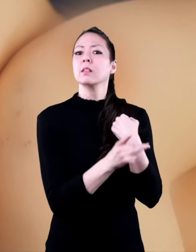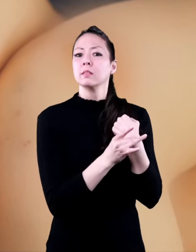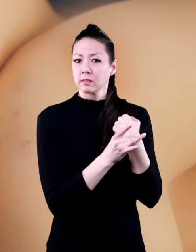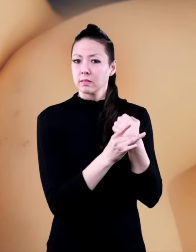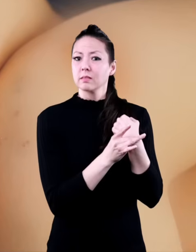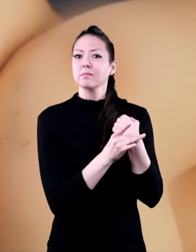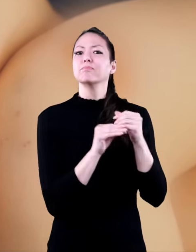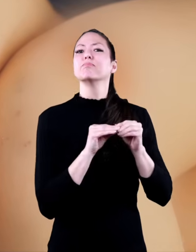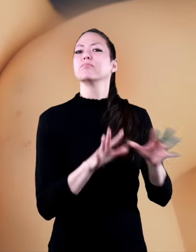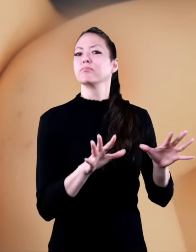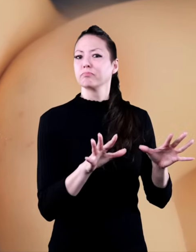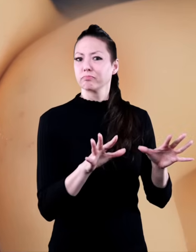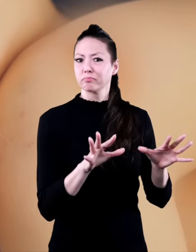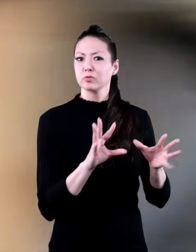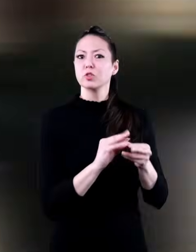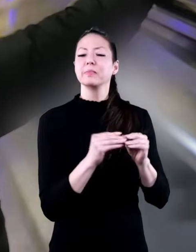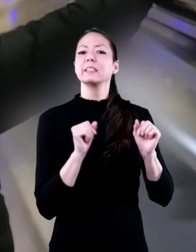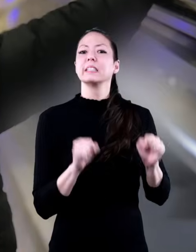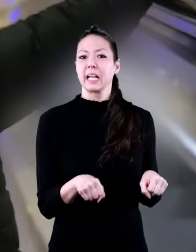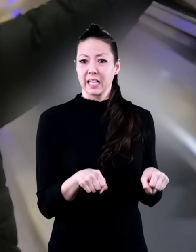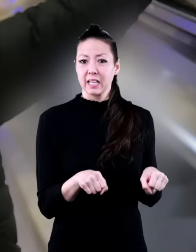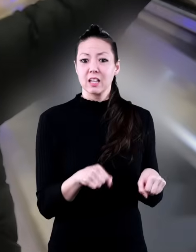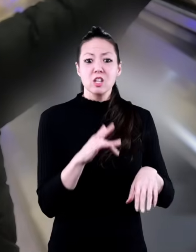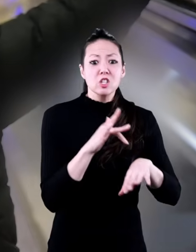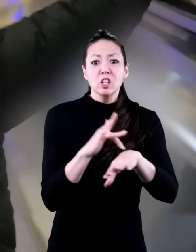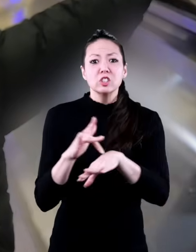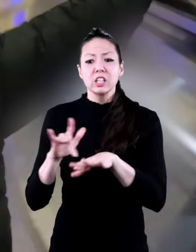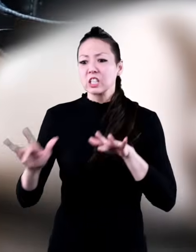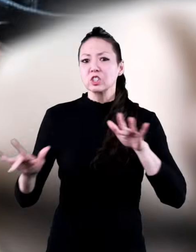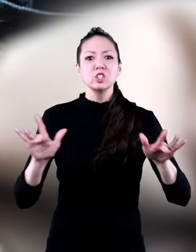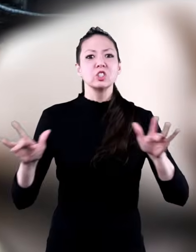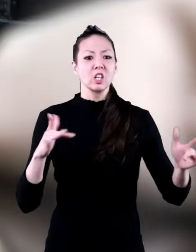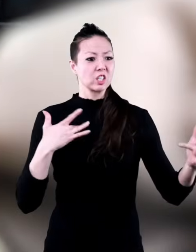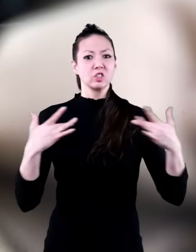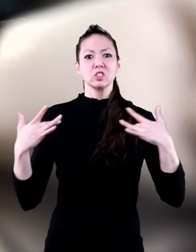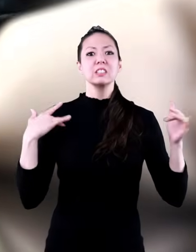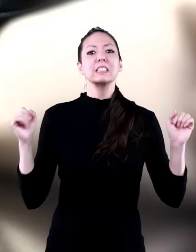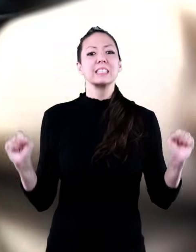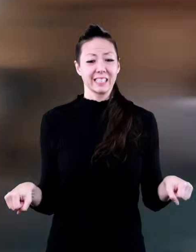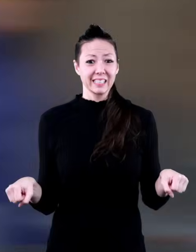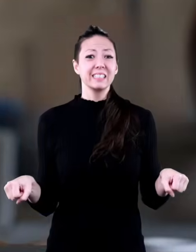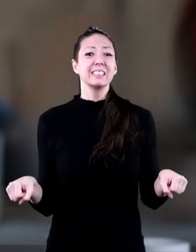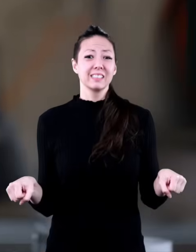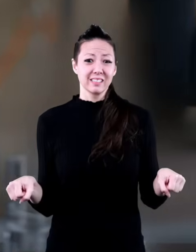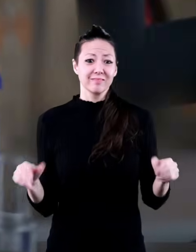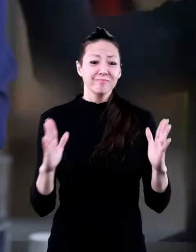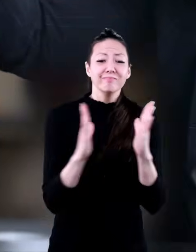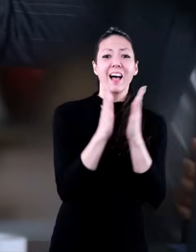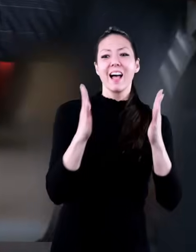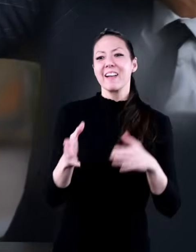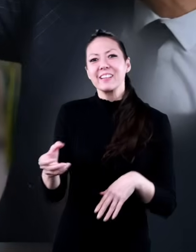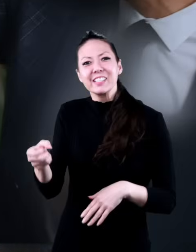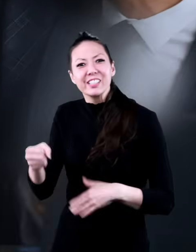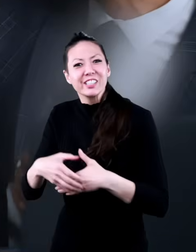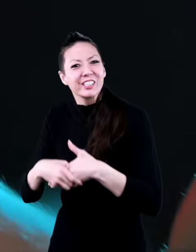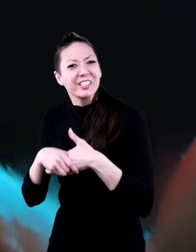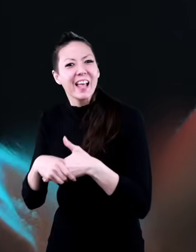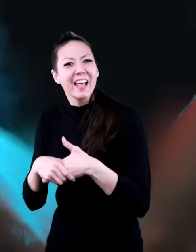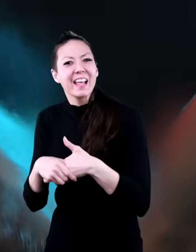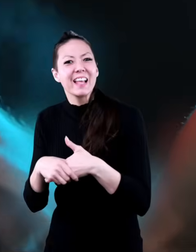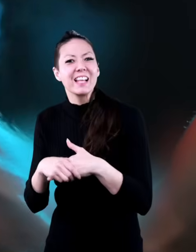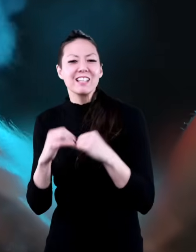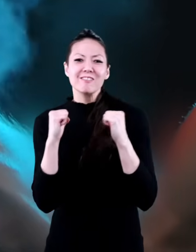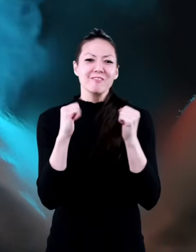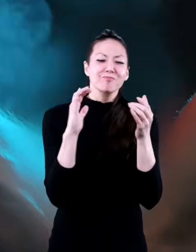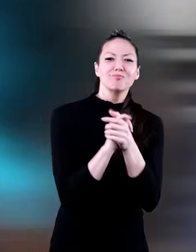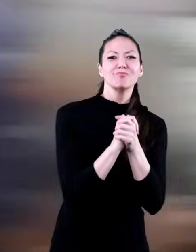can also spread germs they can also be spread by touching things or other people like a high five or